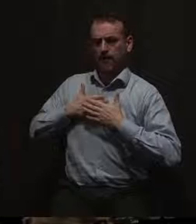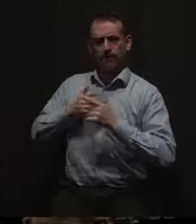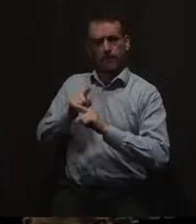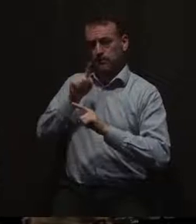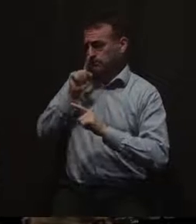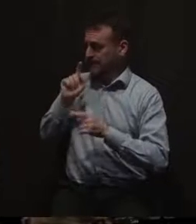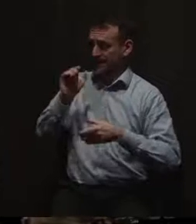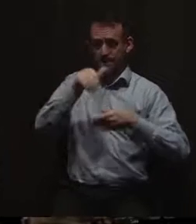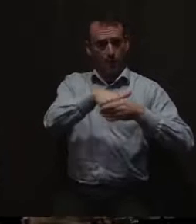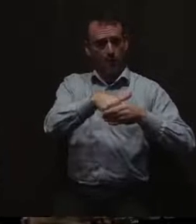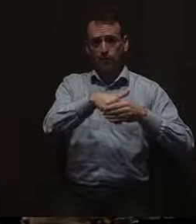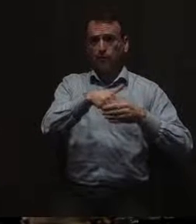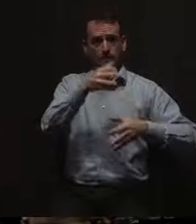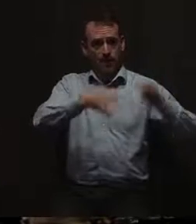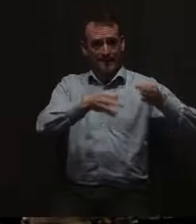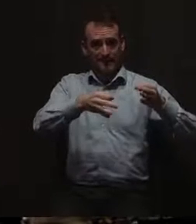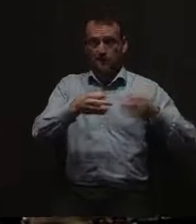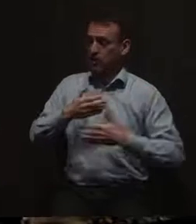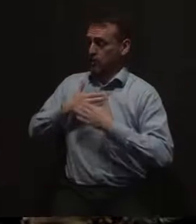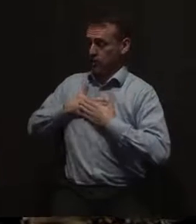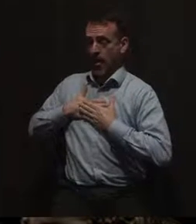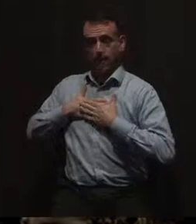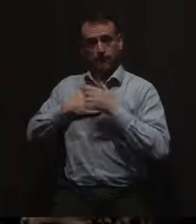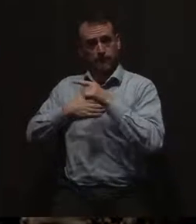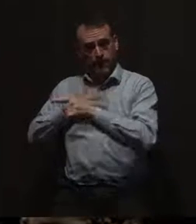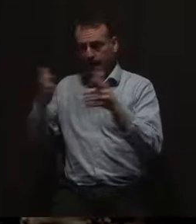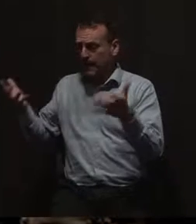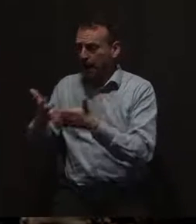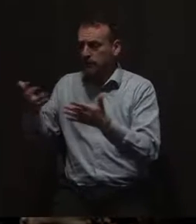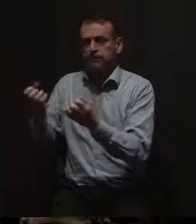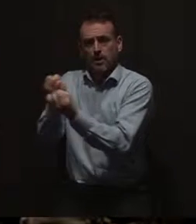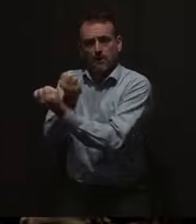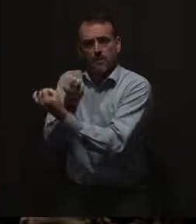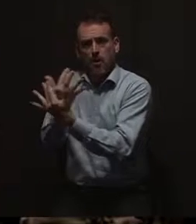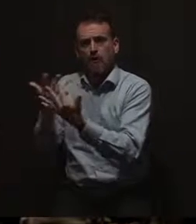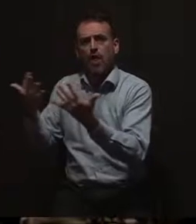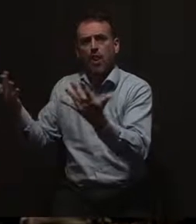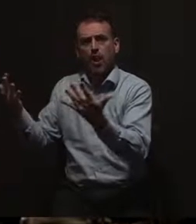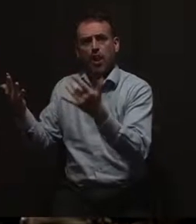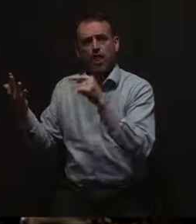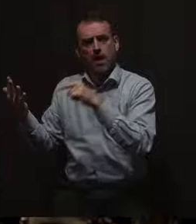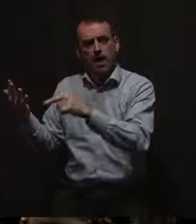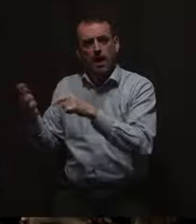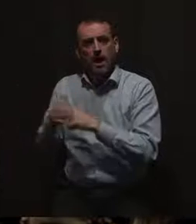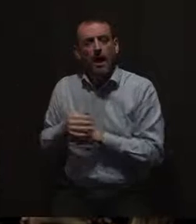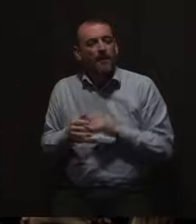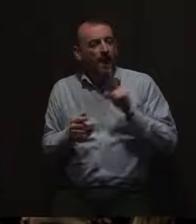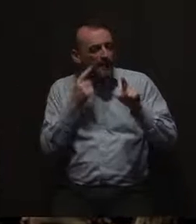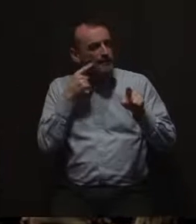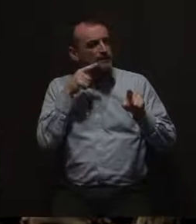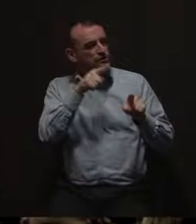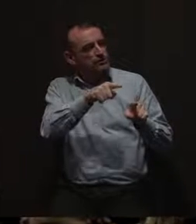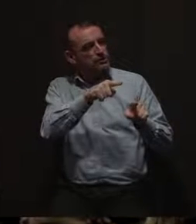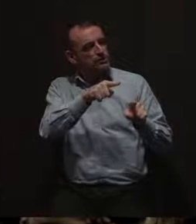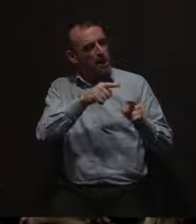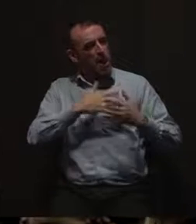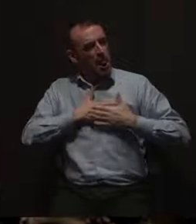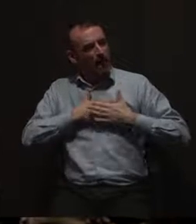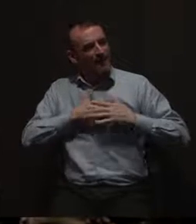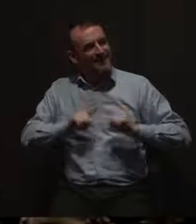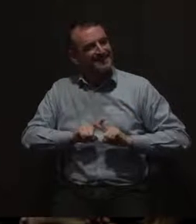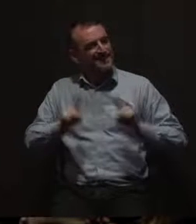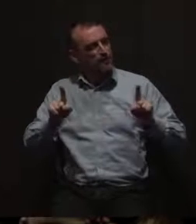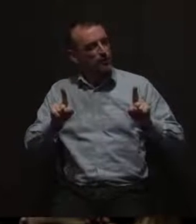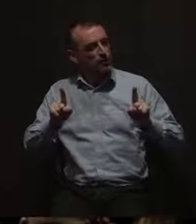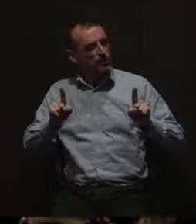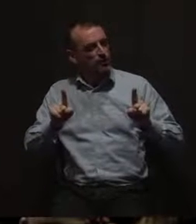negates plurality. Whereas for Baldwin, plurality is a precondition for love. I think they're talking about different kinds of love, by the way. And they're talking about